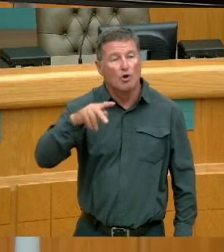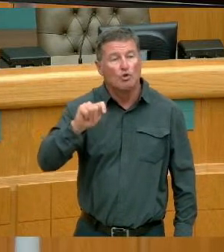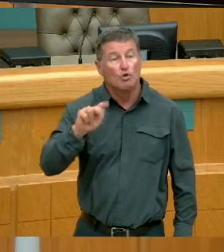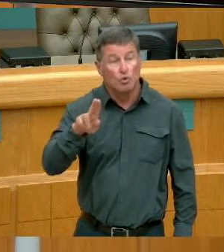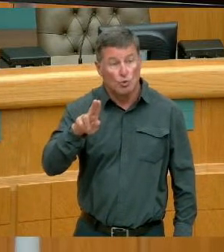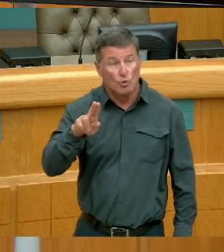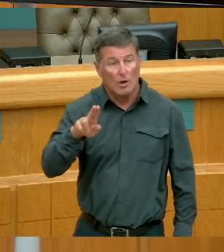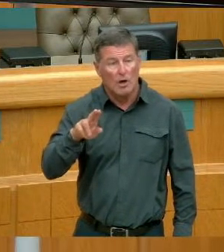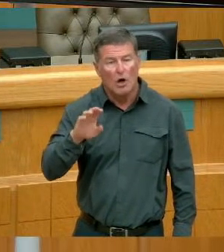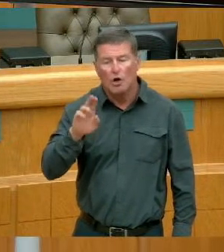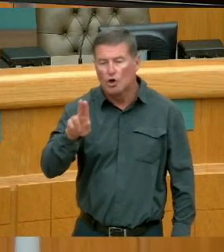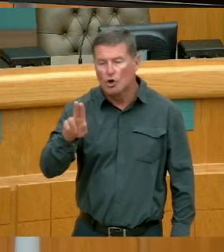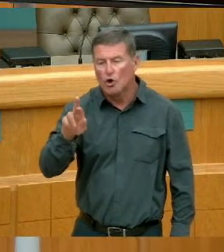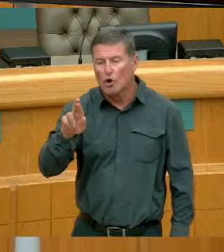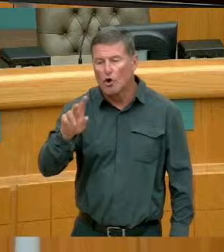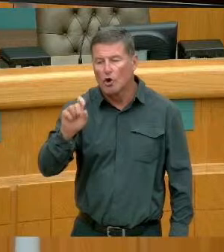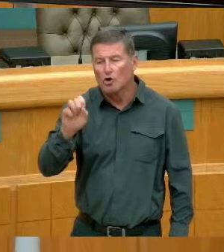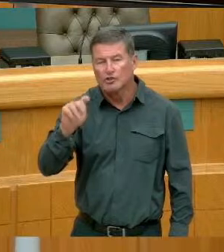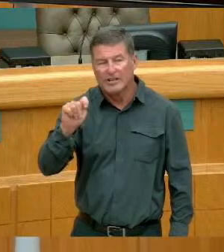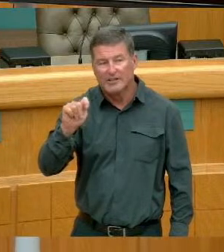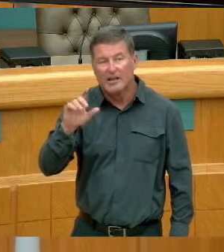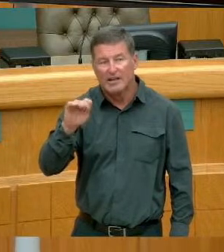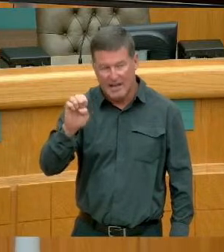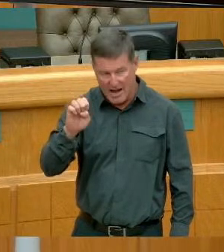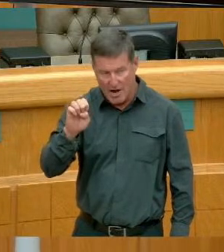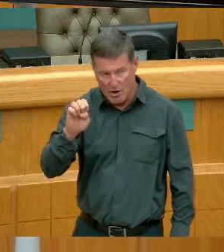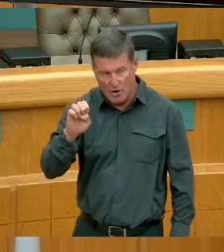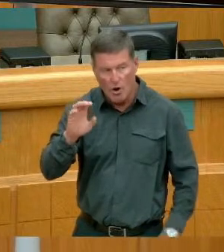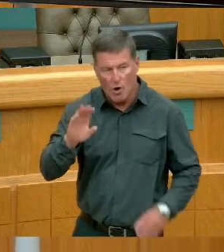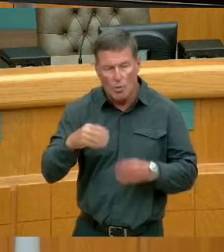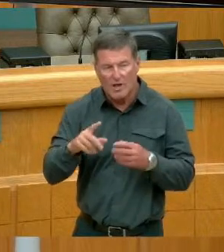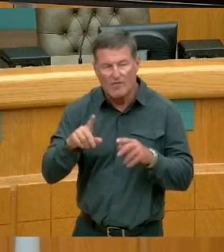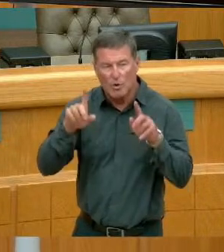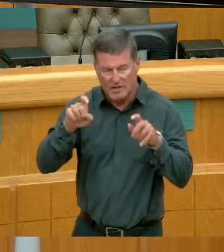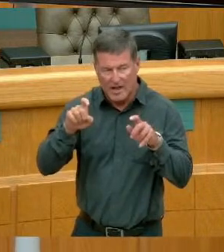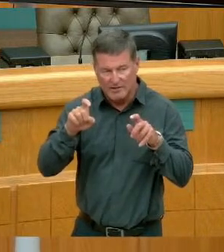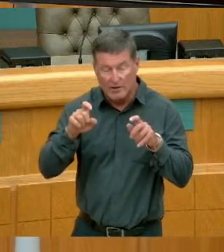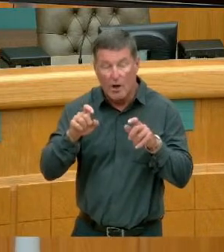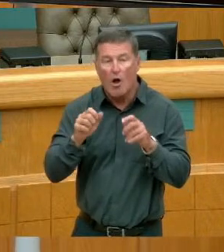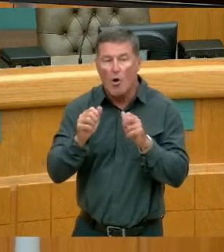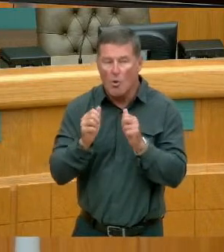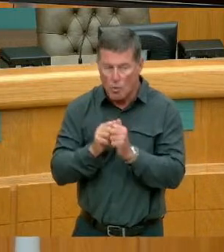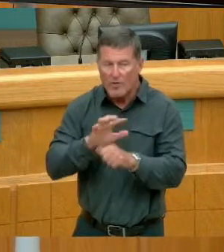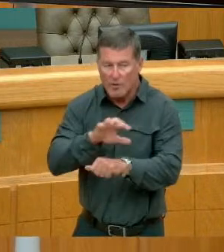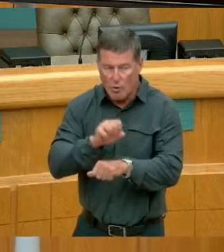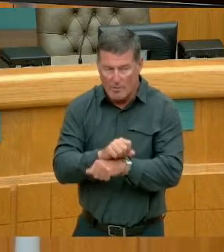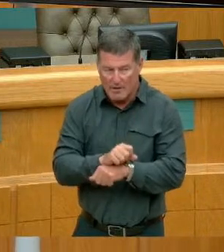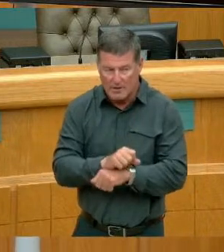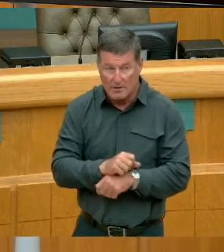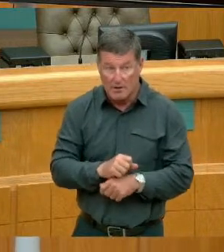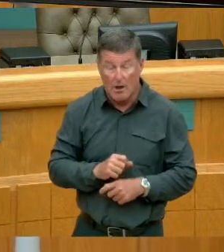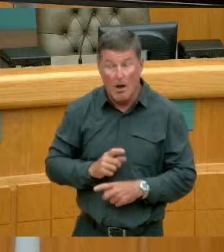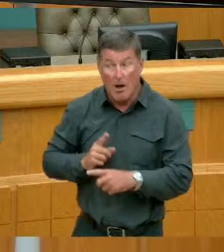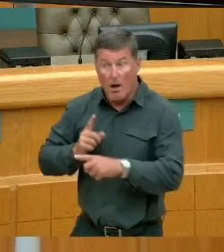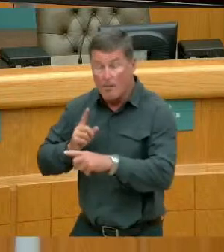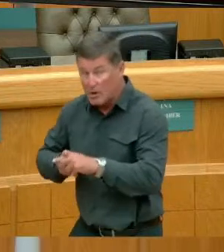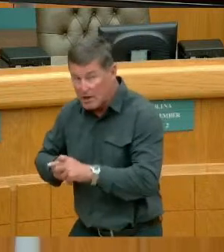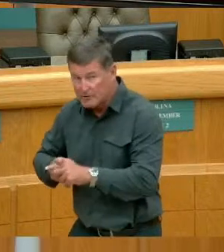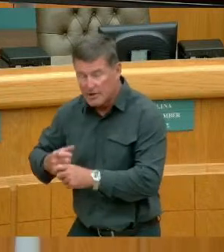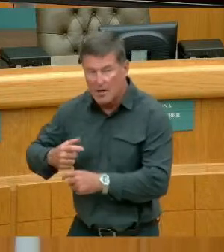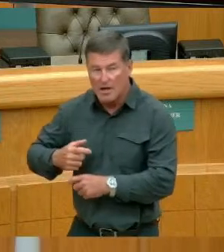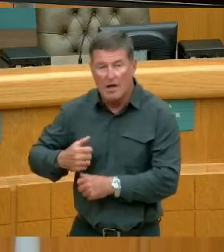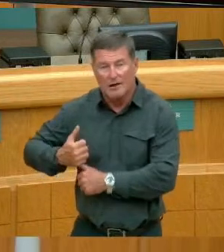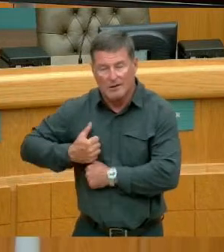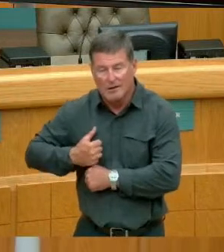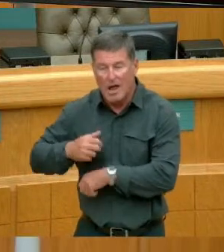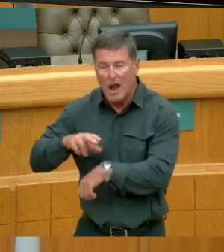only. So those are some of the non-city, county, or National Guard test events, test sites, test